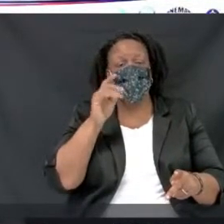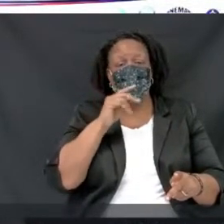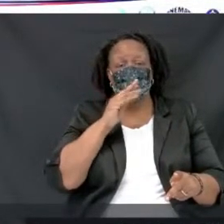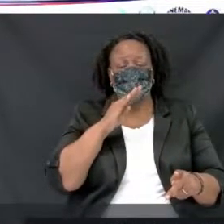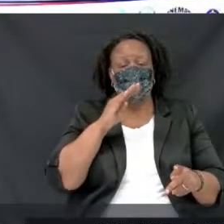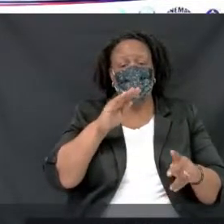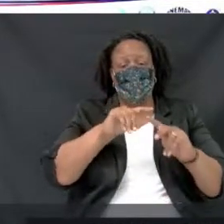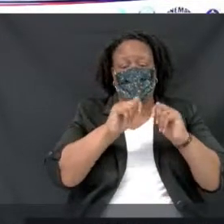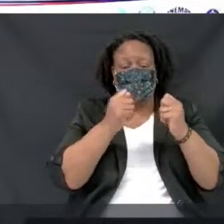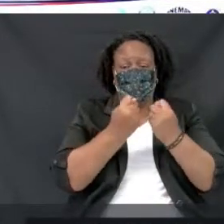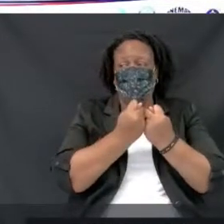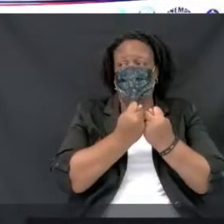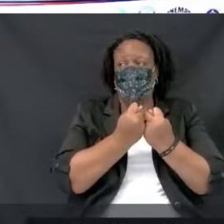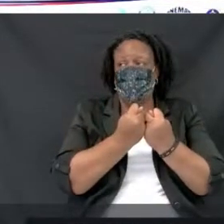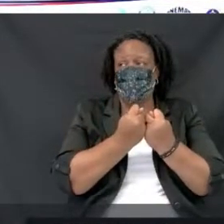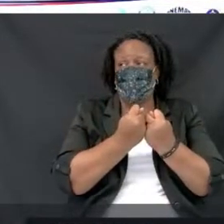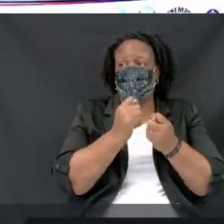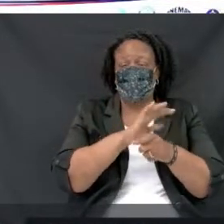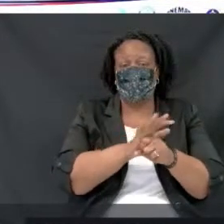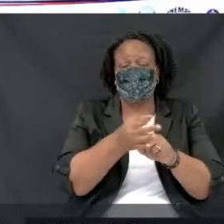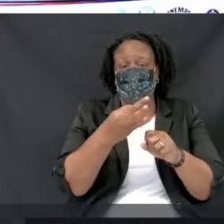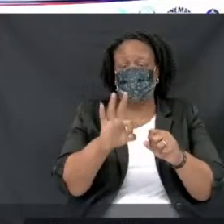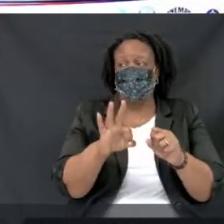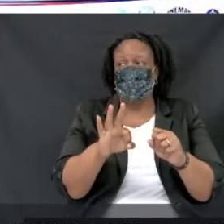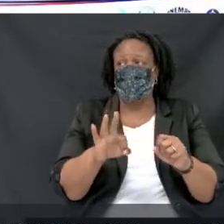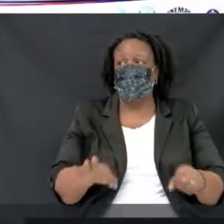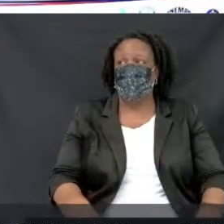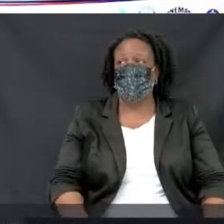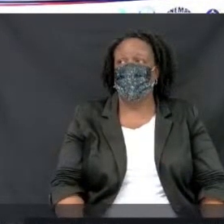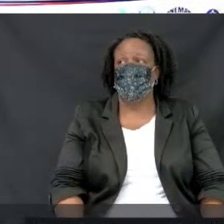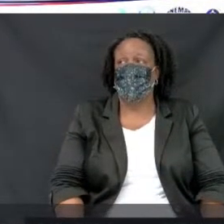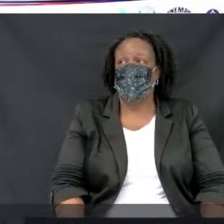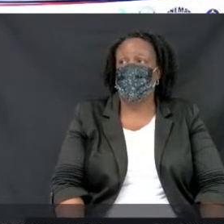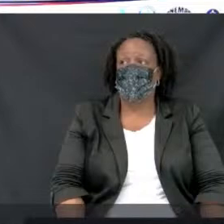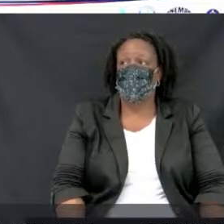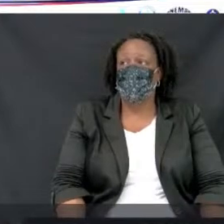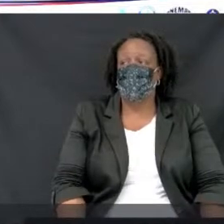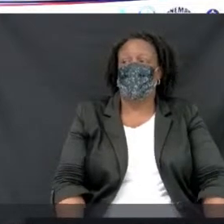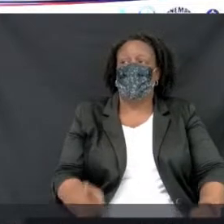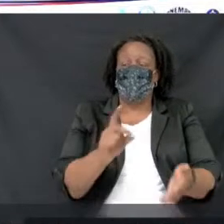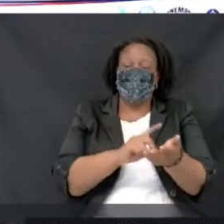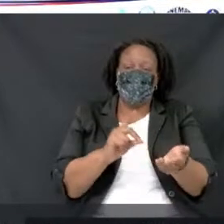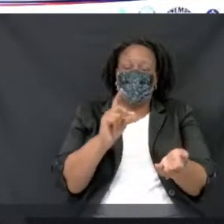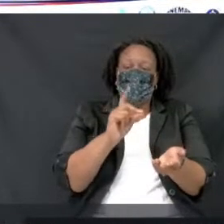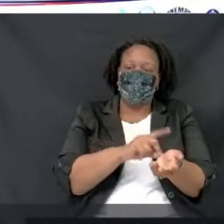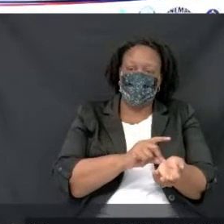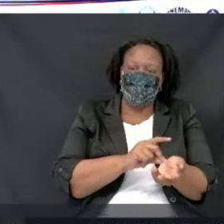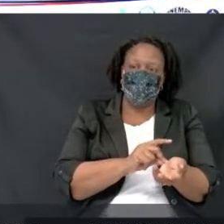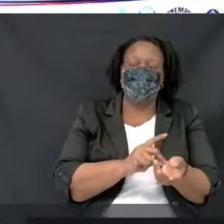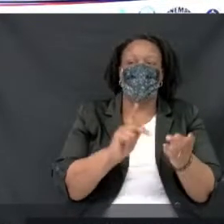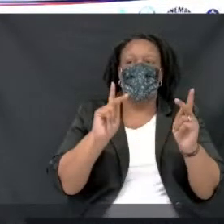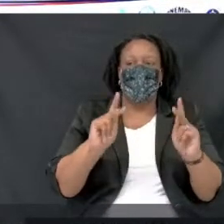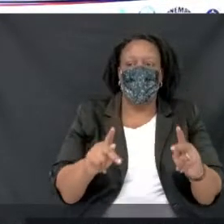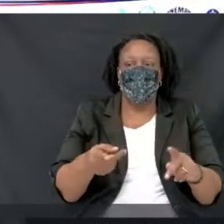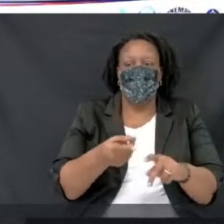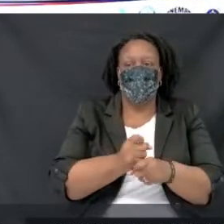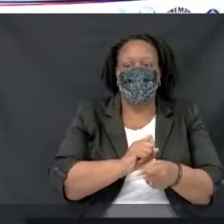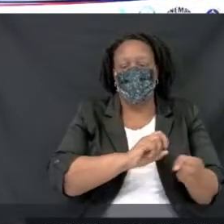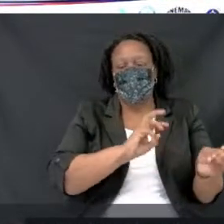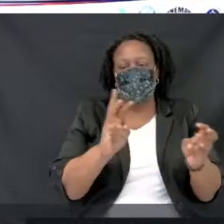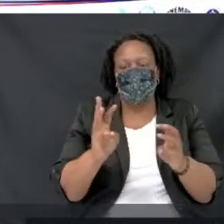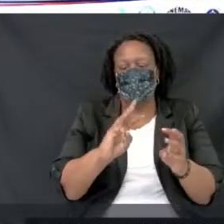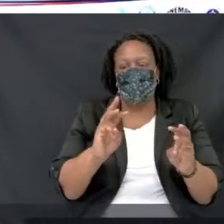Medical Officer of Health and Nevis, Medical Chief of Staff, Senior Representative from the Nevis Disaster